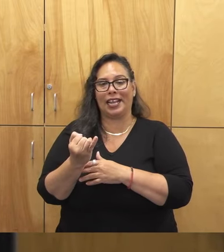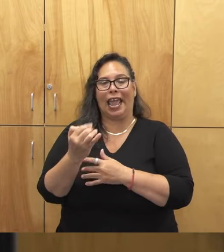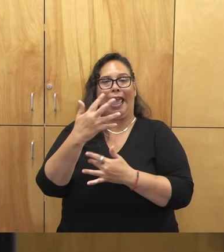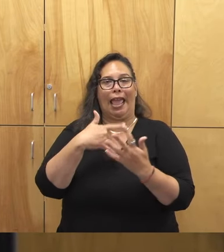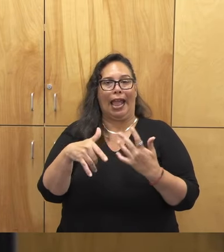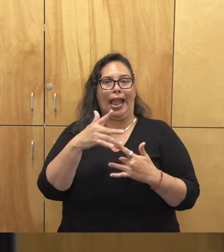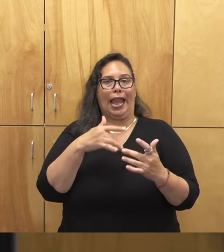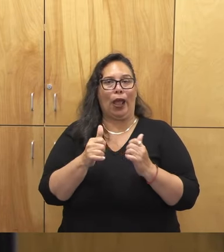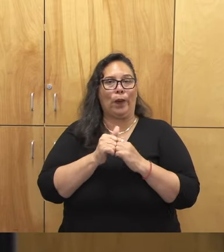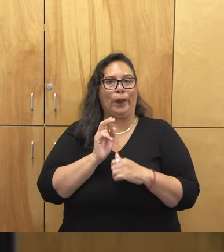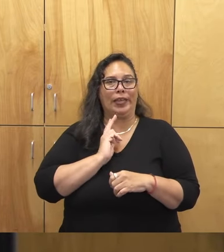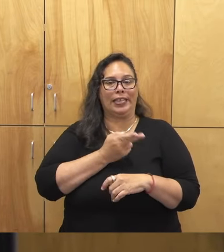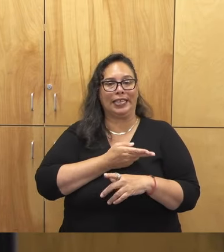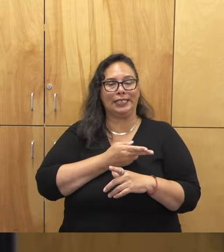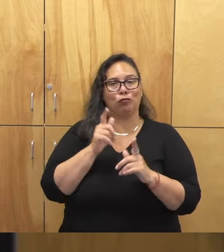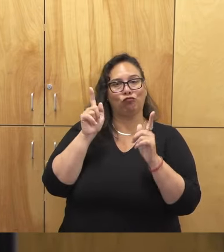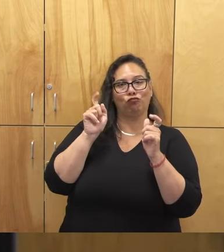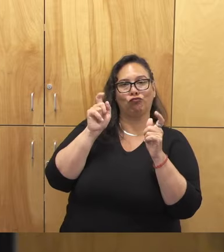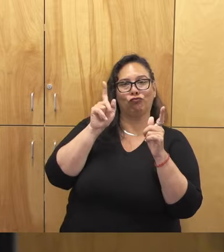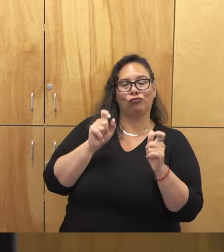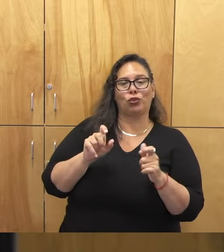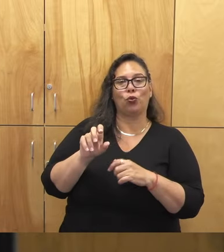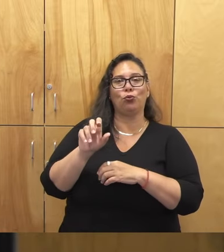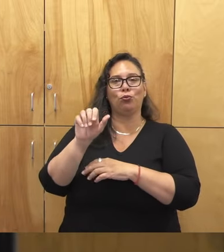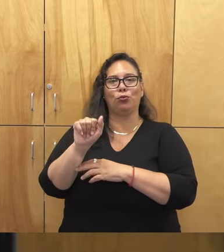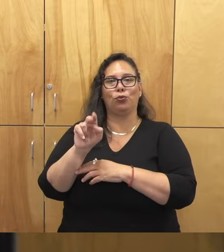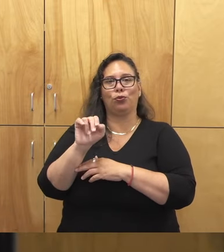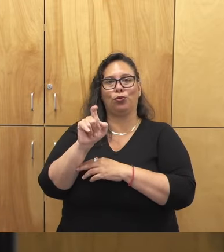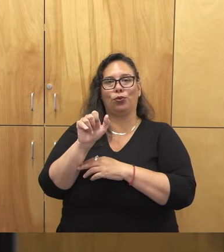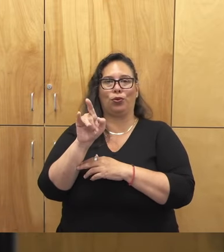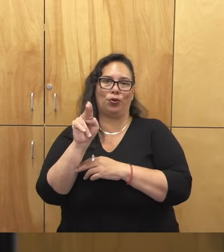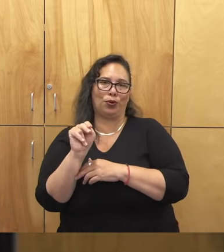hanging out with us, even got to take some cool photos with Anderson Paak, right?